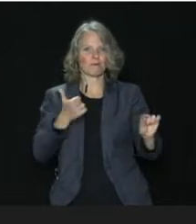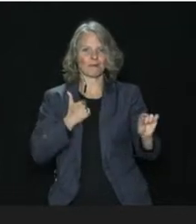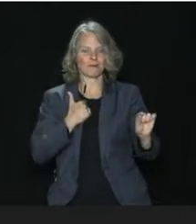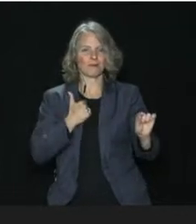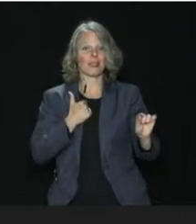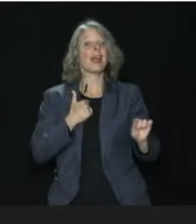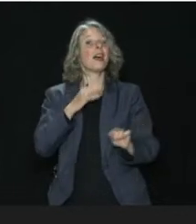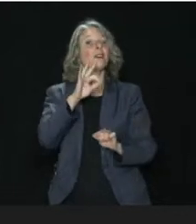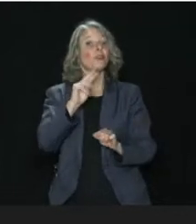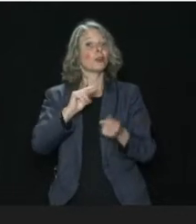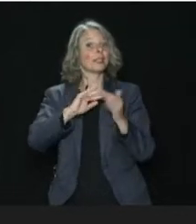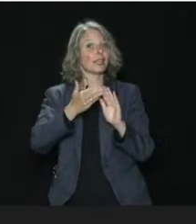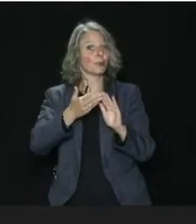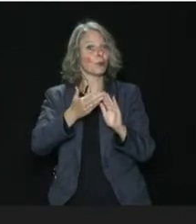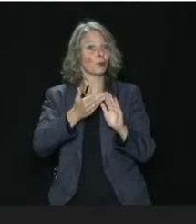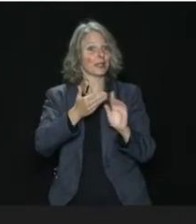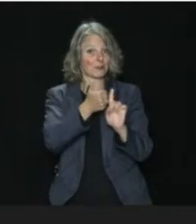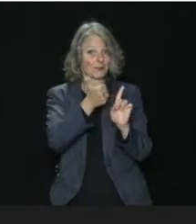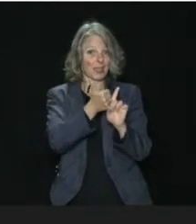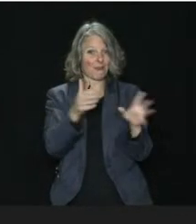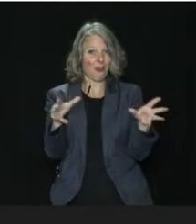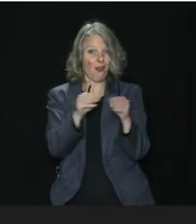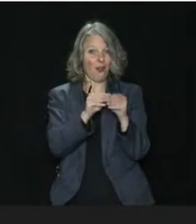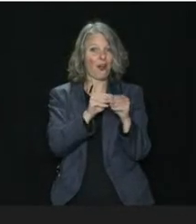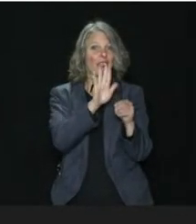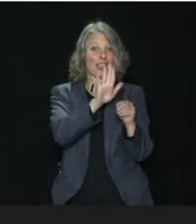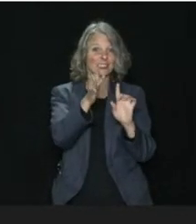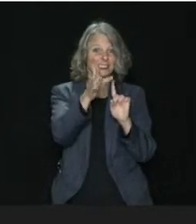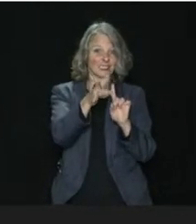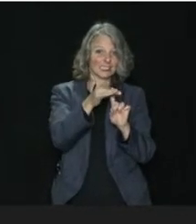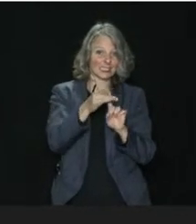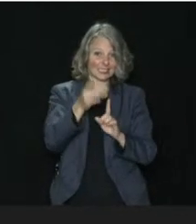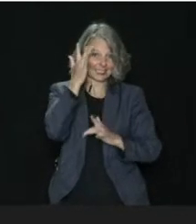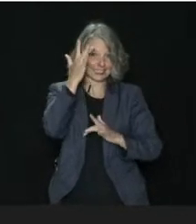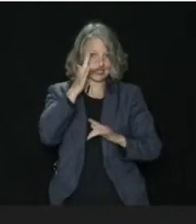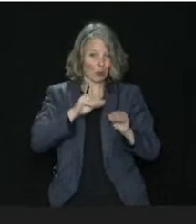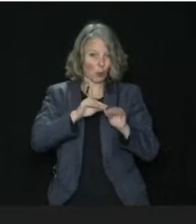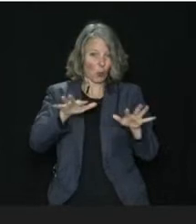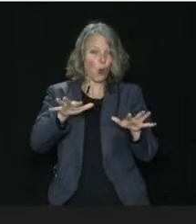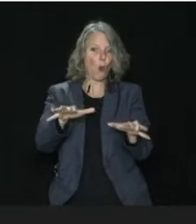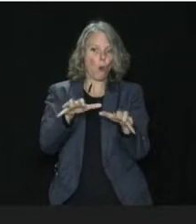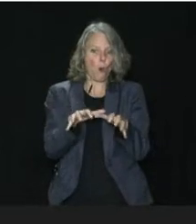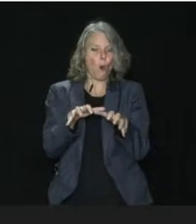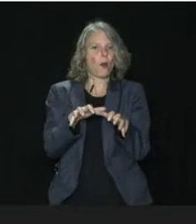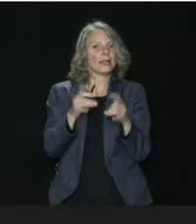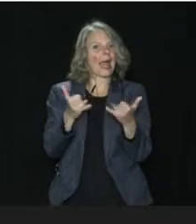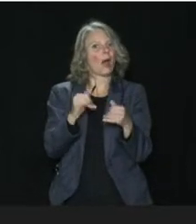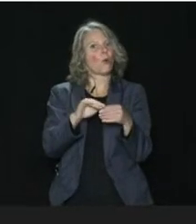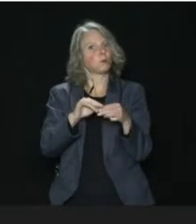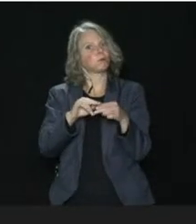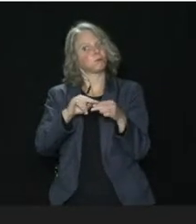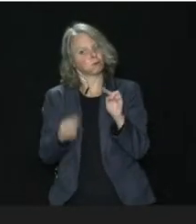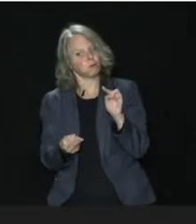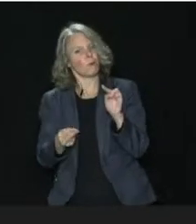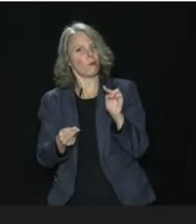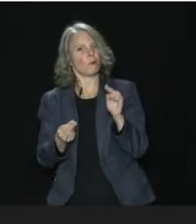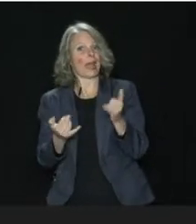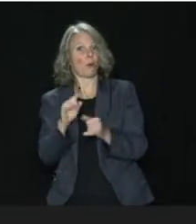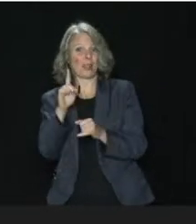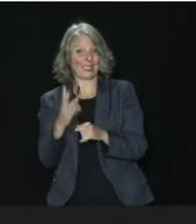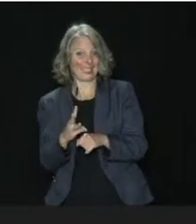alone, active cases are about a sixth of what they were at the end of January. This is not a